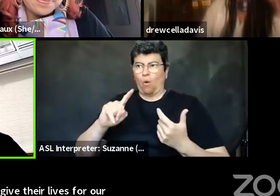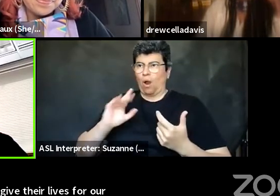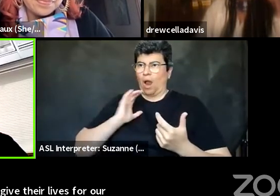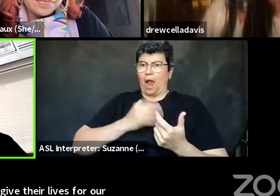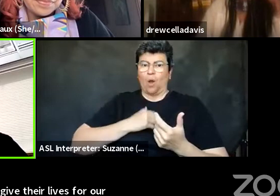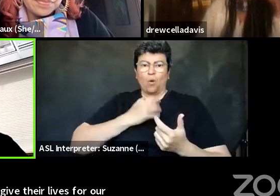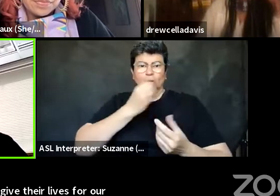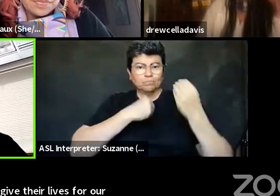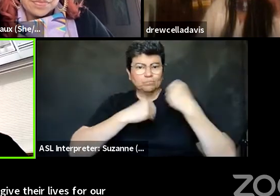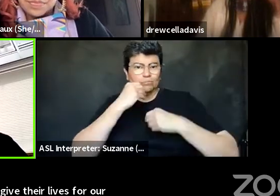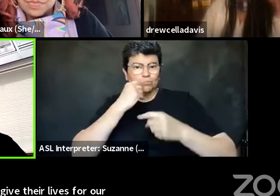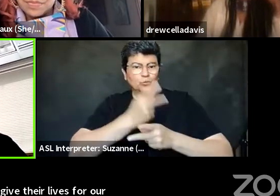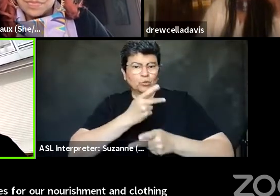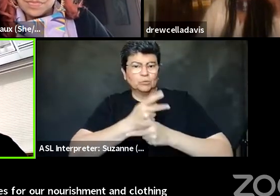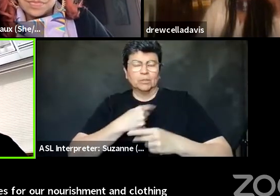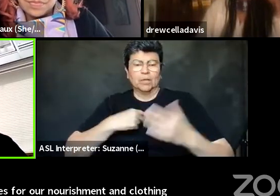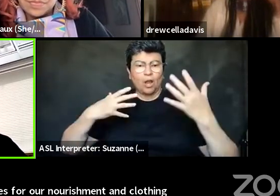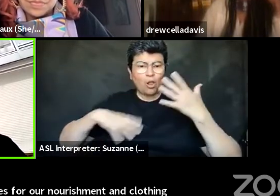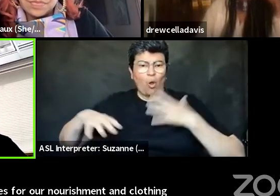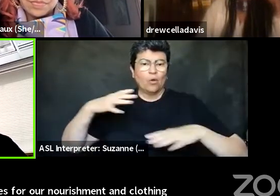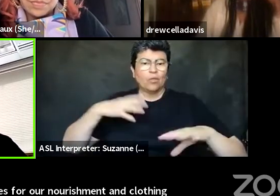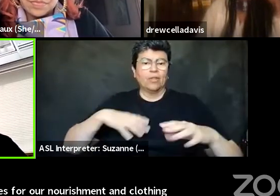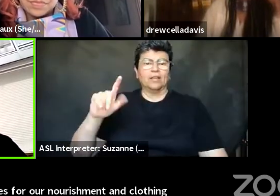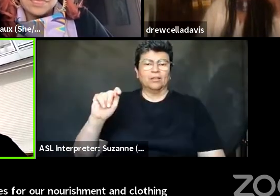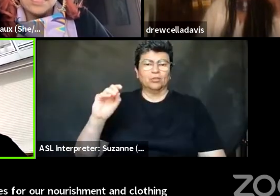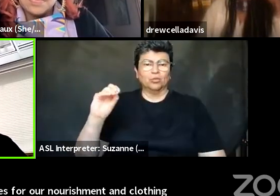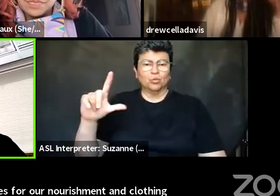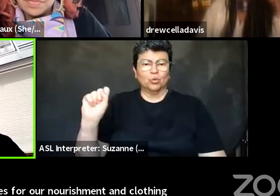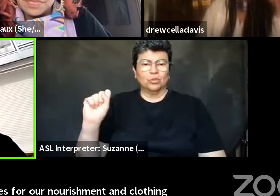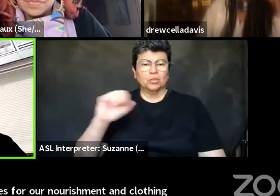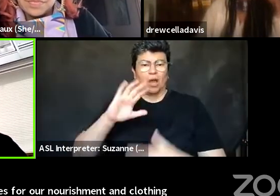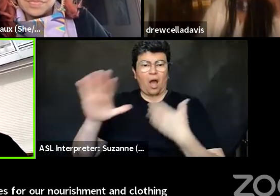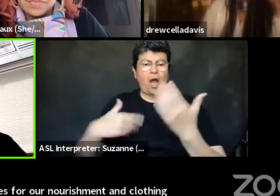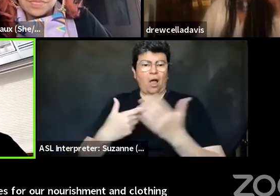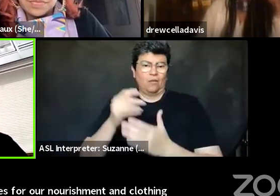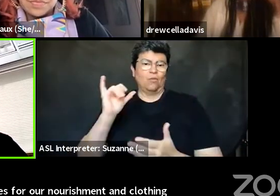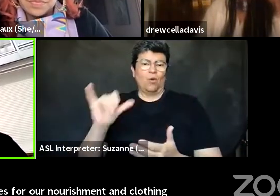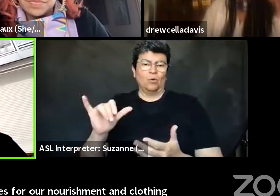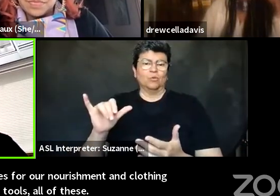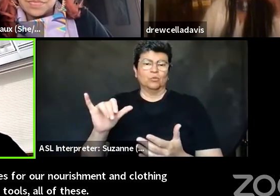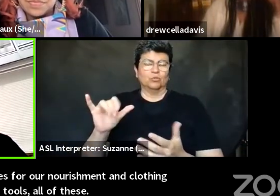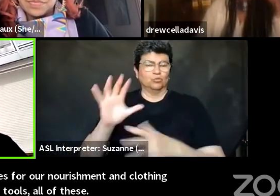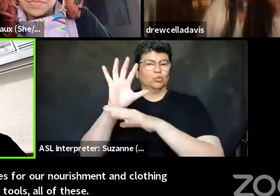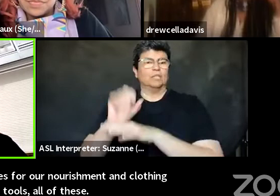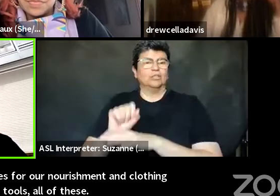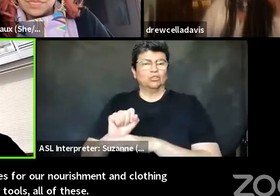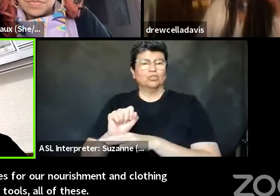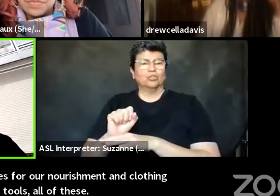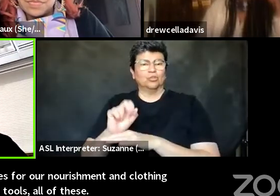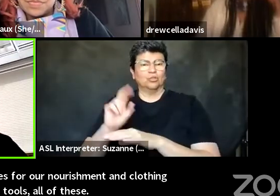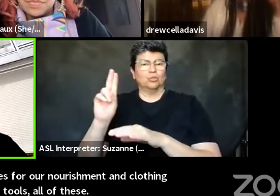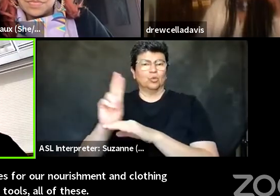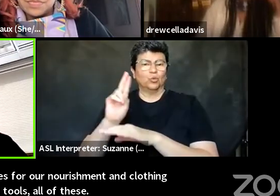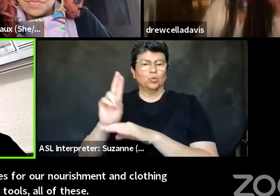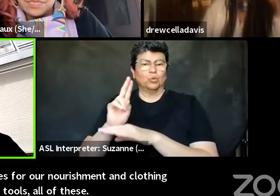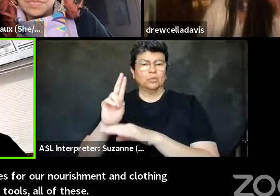nourishment and clothing and tools, all of these traditional uses